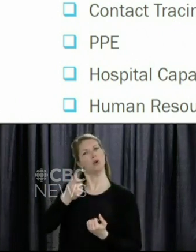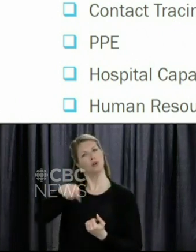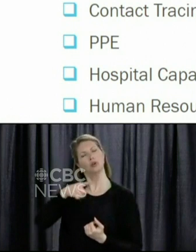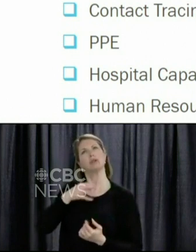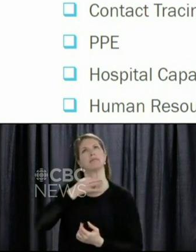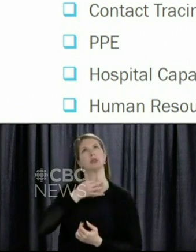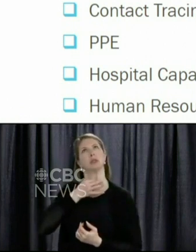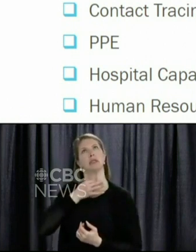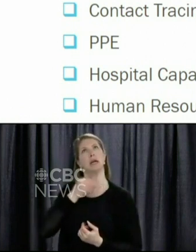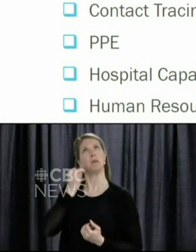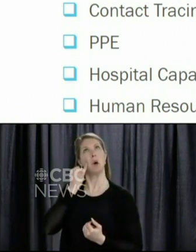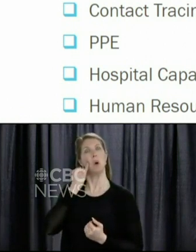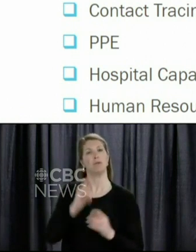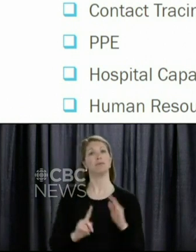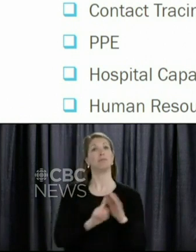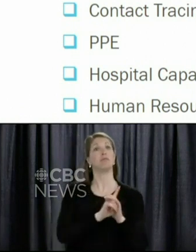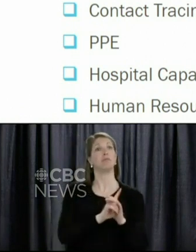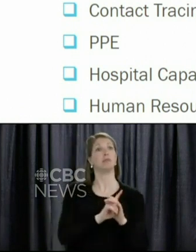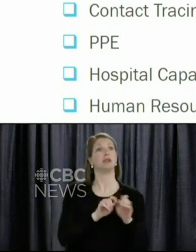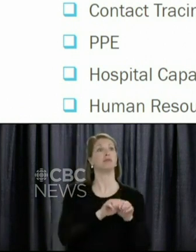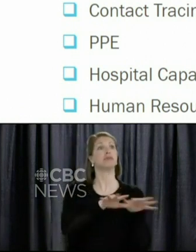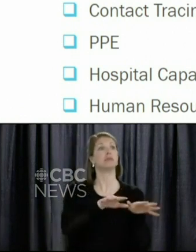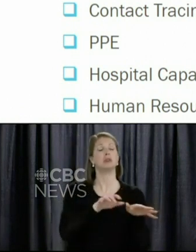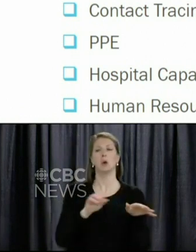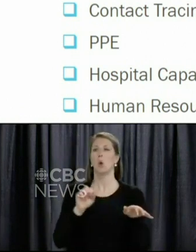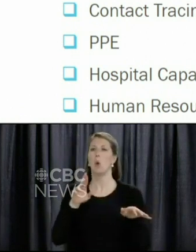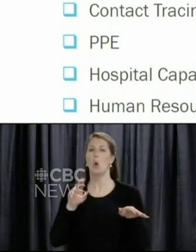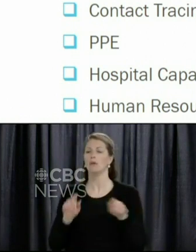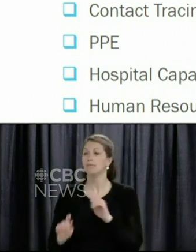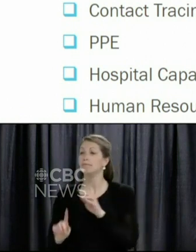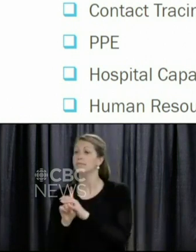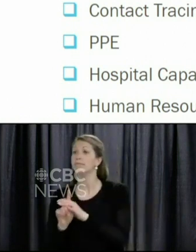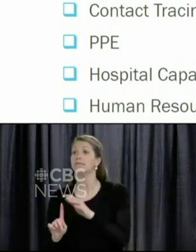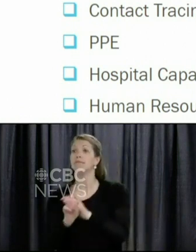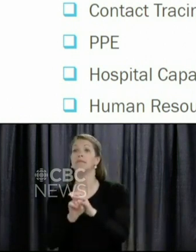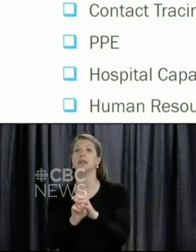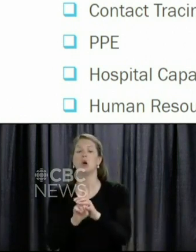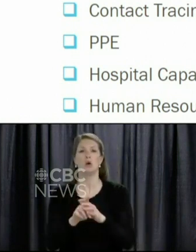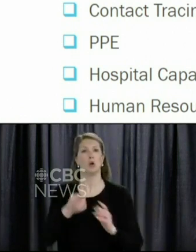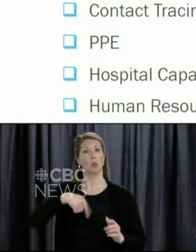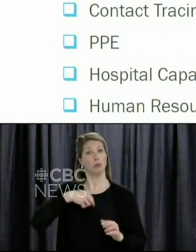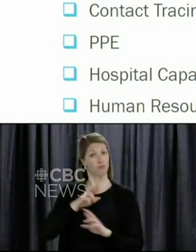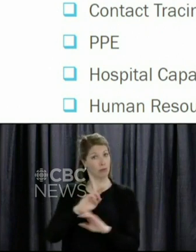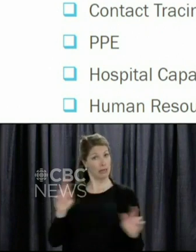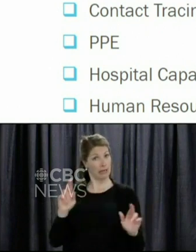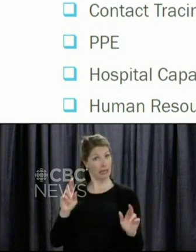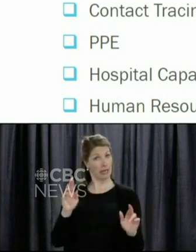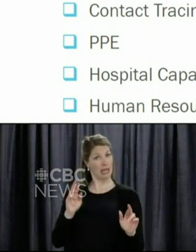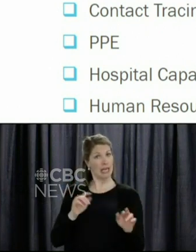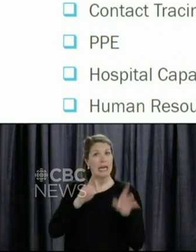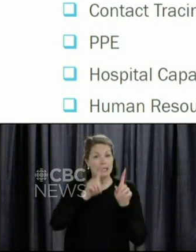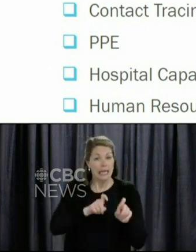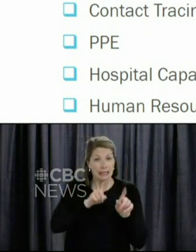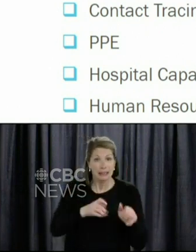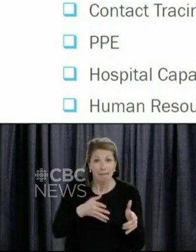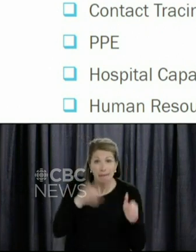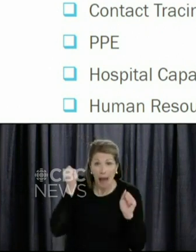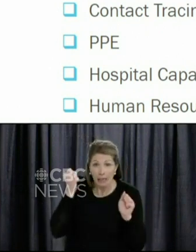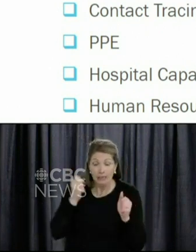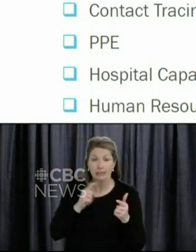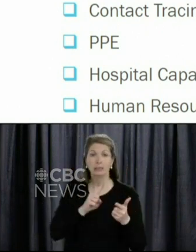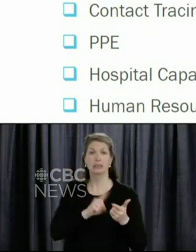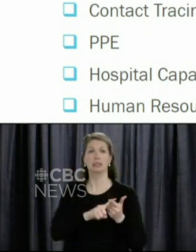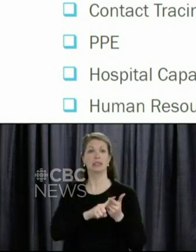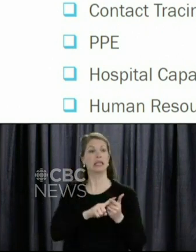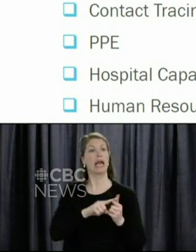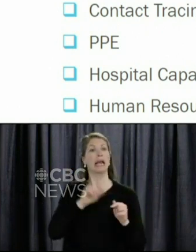we when there are more cases? Can we test enough and test quickly within a day? Are we able to get most of the contacts